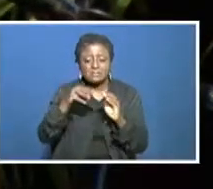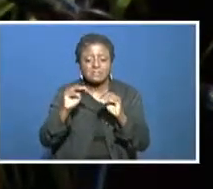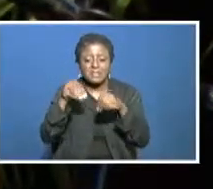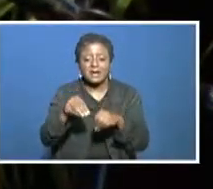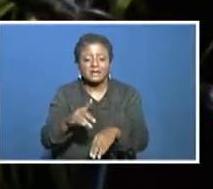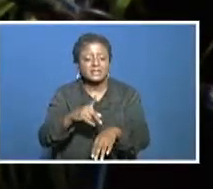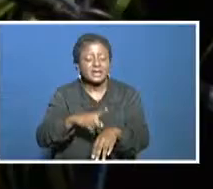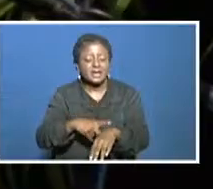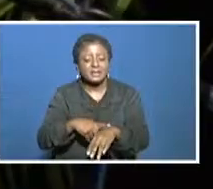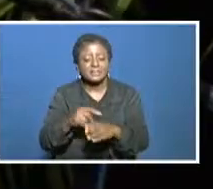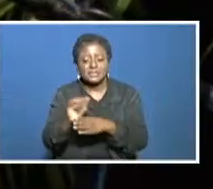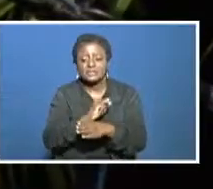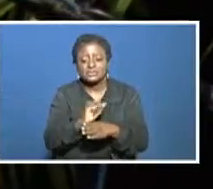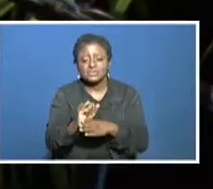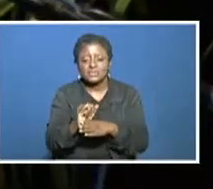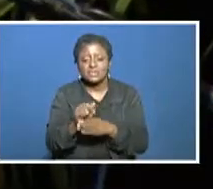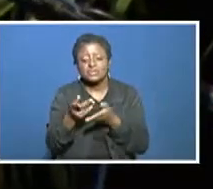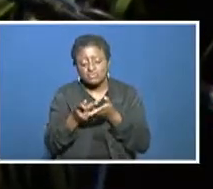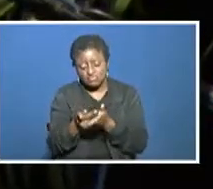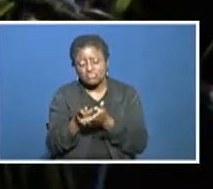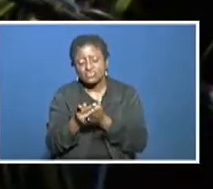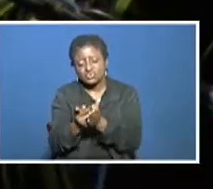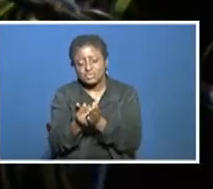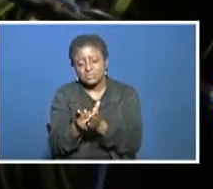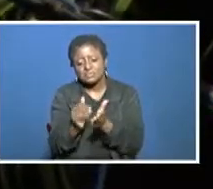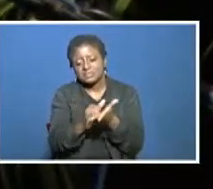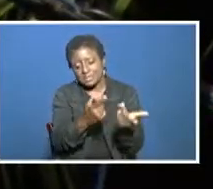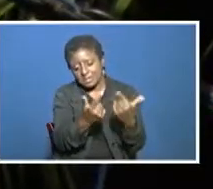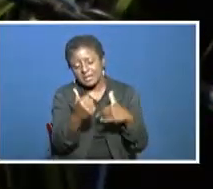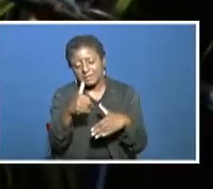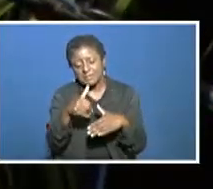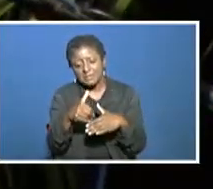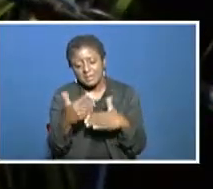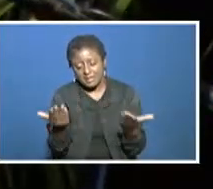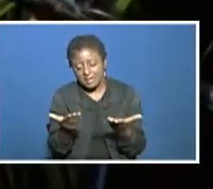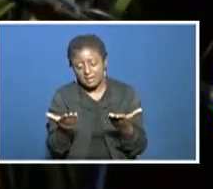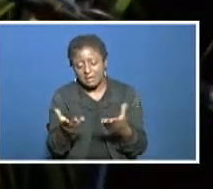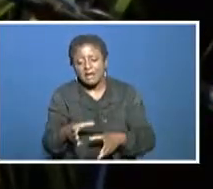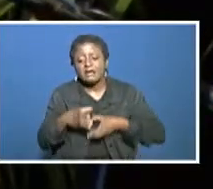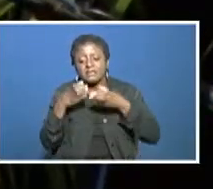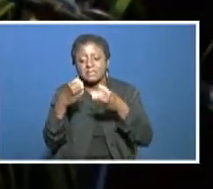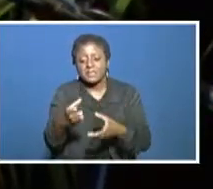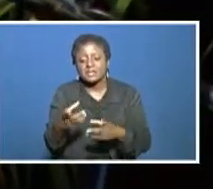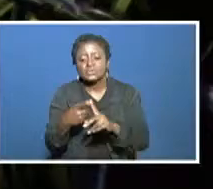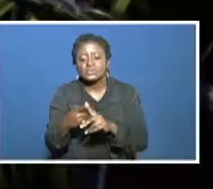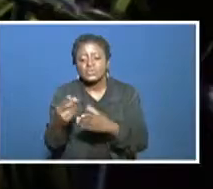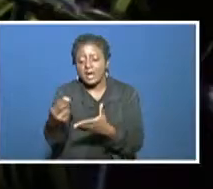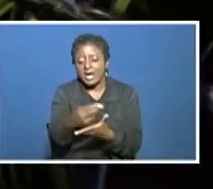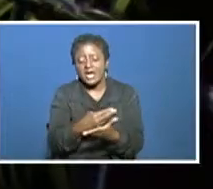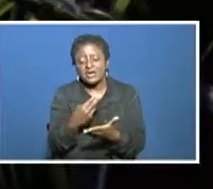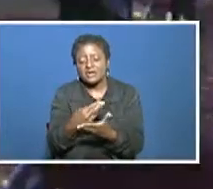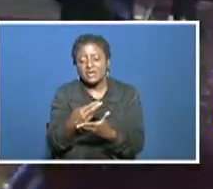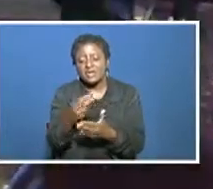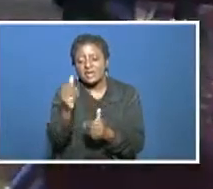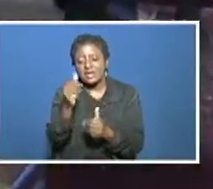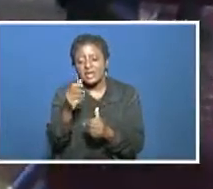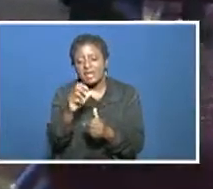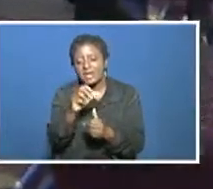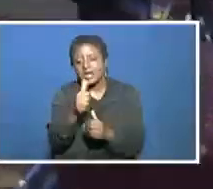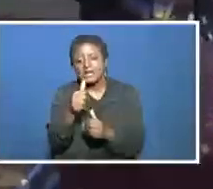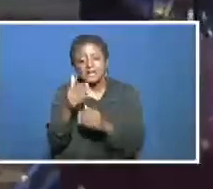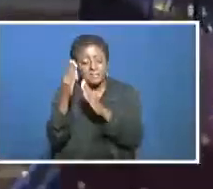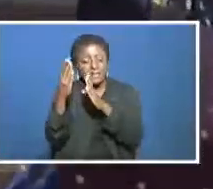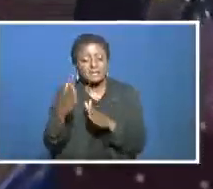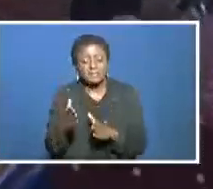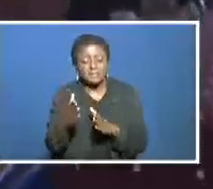industry, the cruise ships that come here have committed themselves to hiring every Bahamian that they can. Those cruise ships